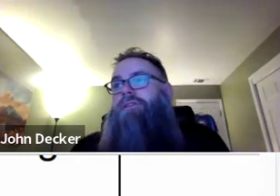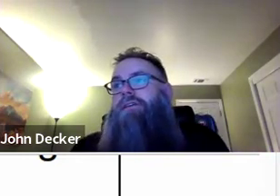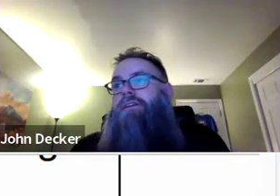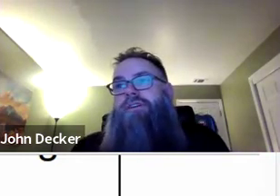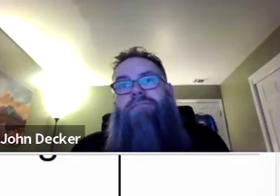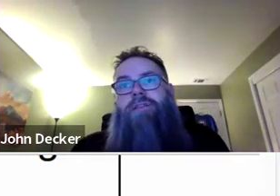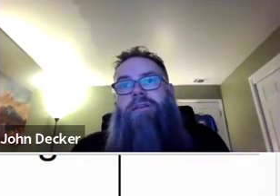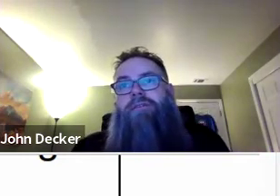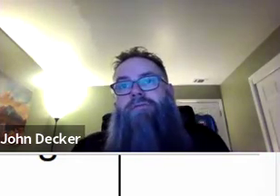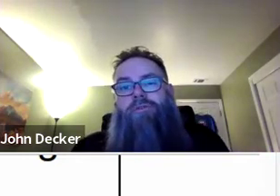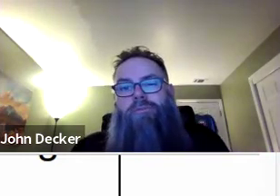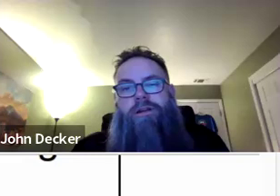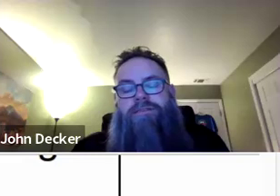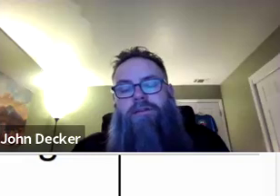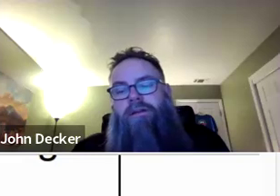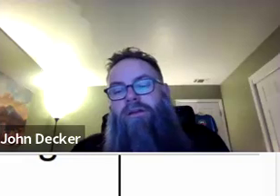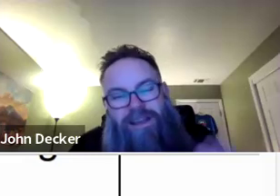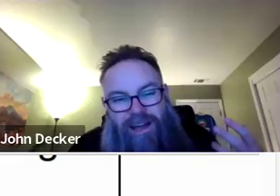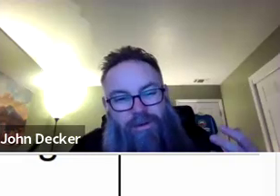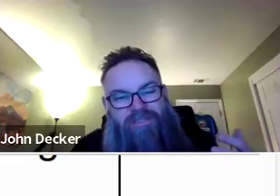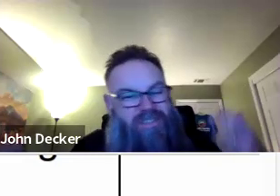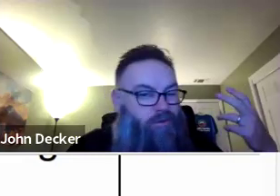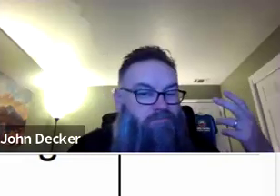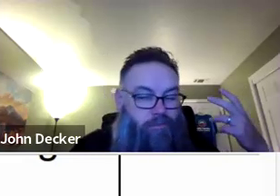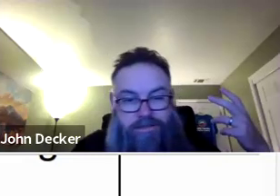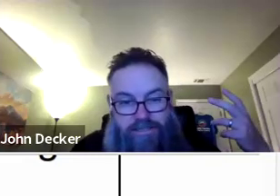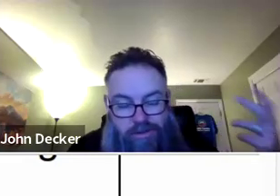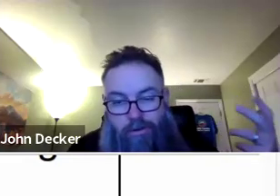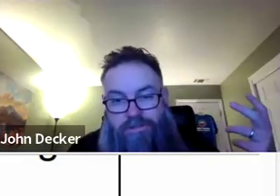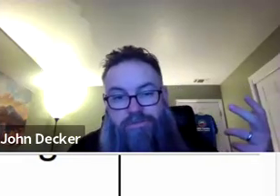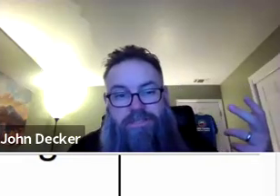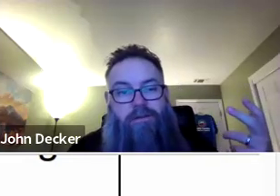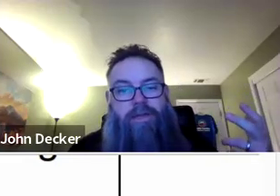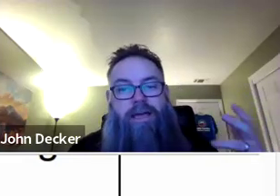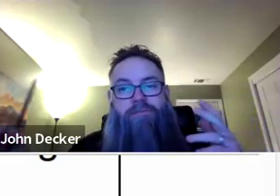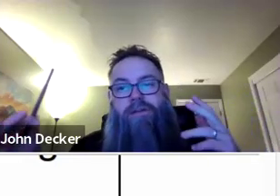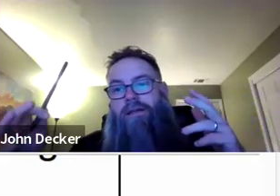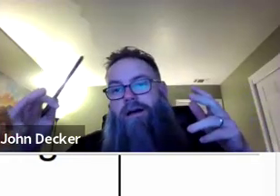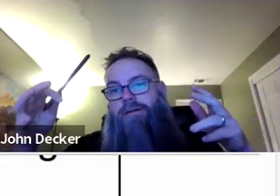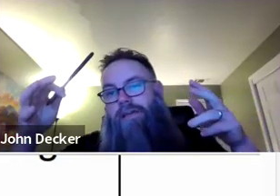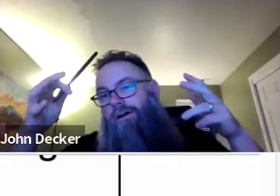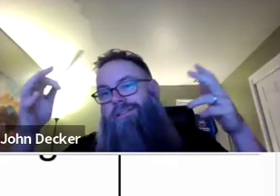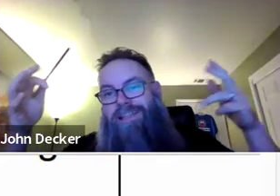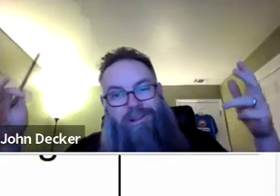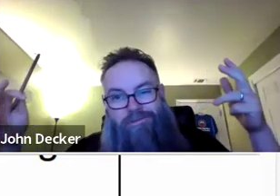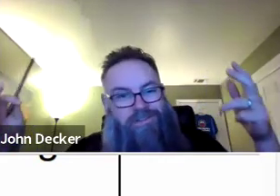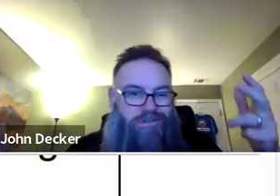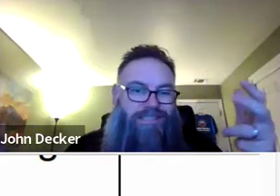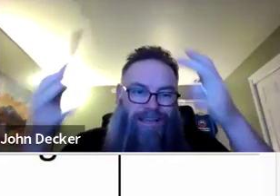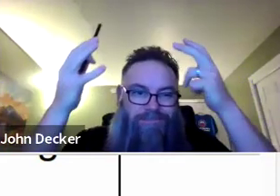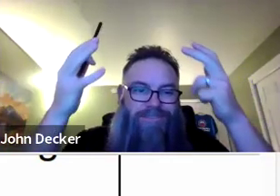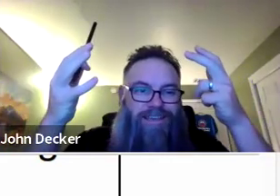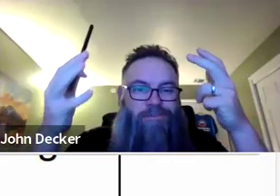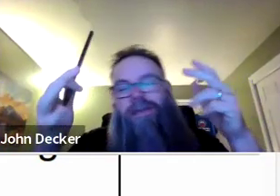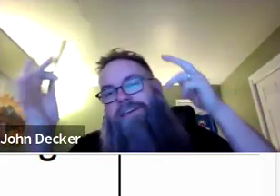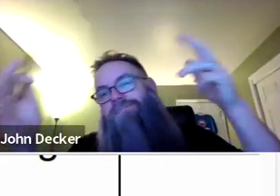providing visibility and traceability for both parties. Right now, we have a different process within our regional center. We have an online letter of